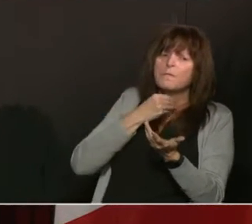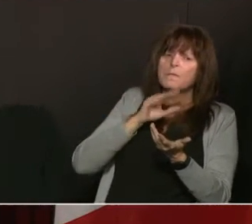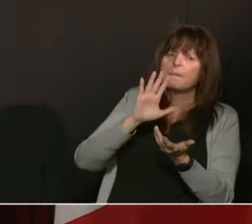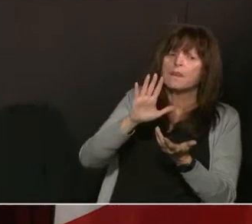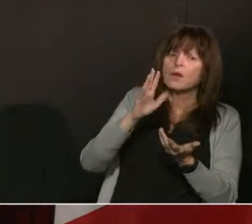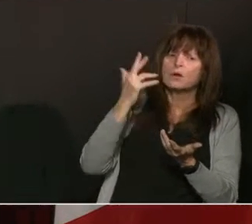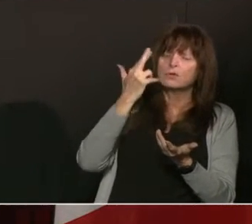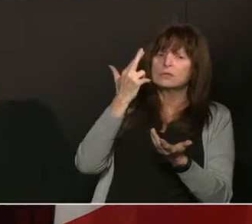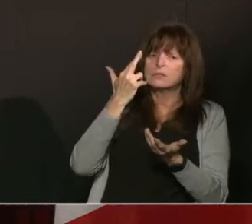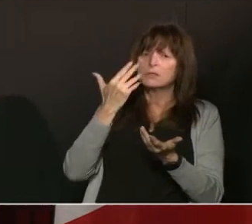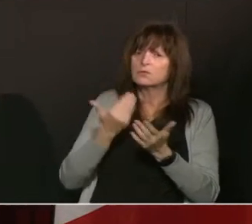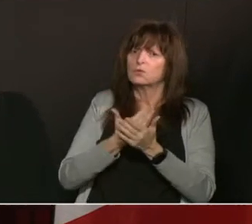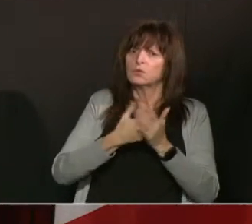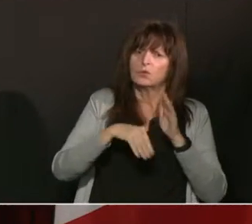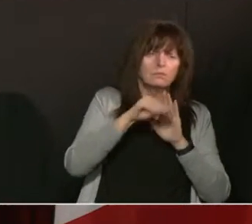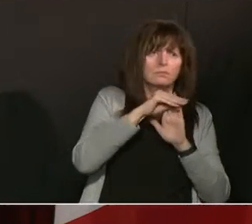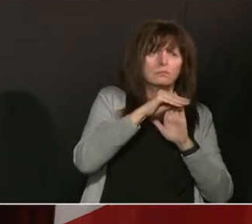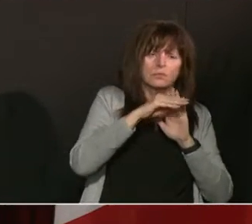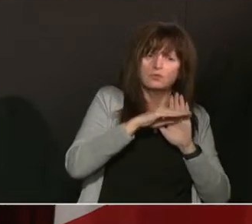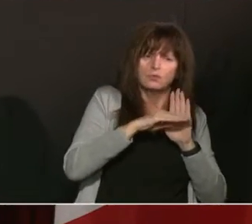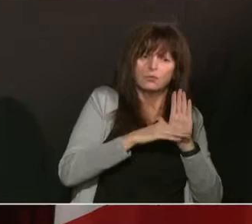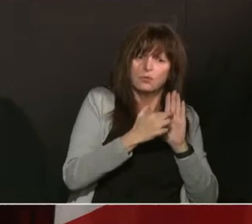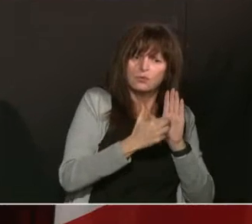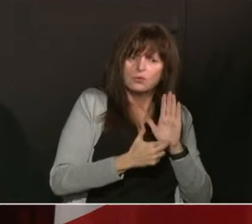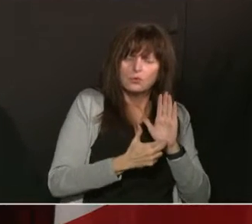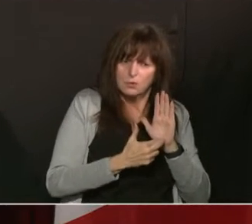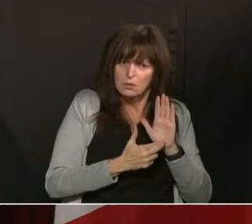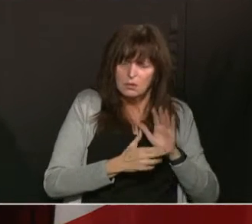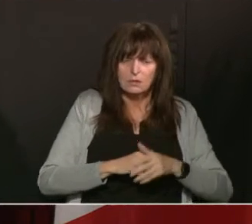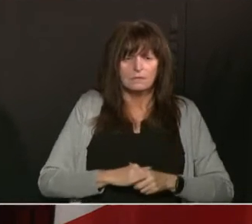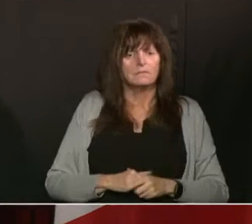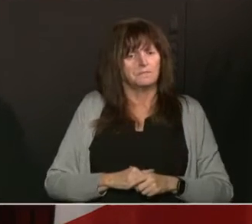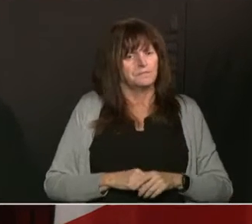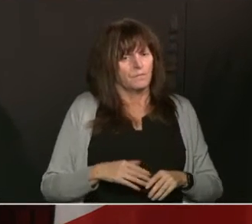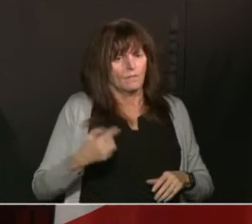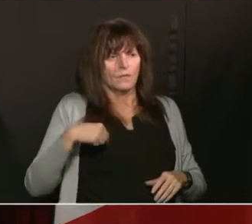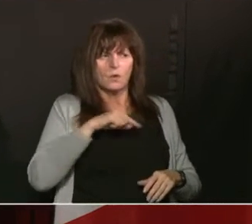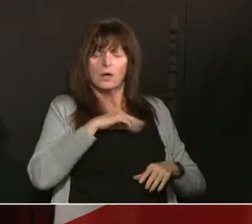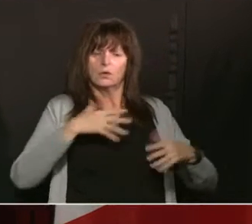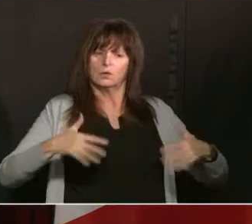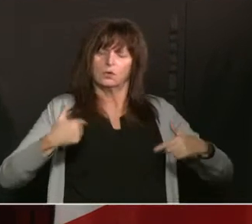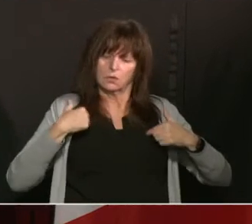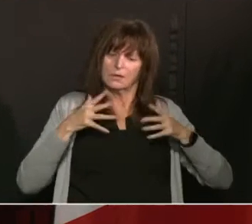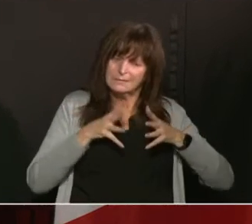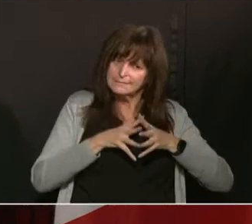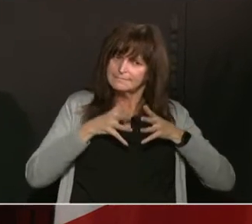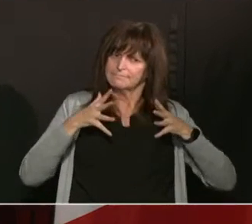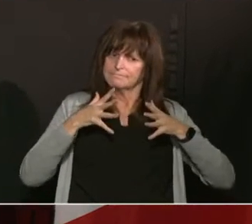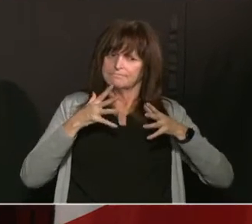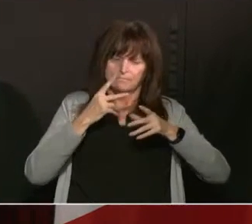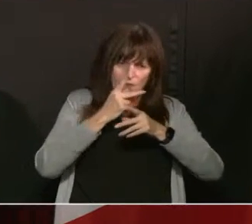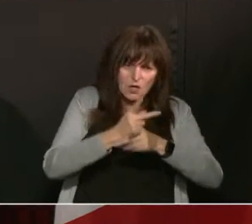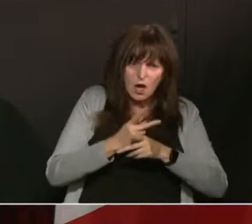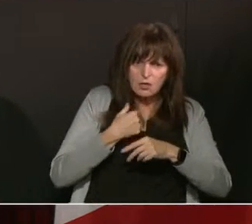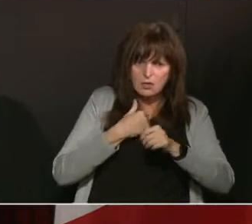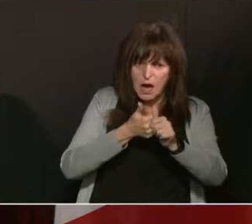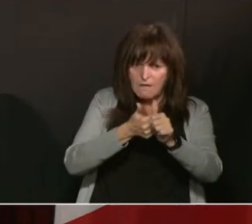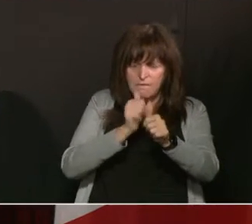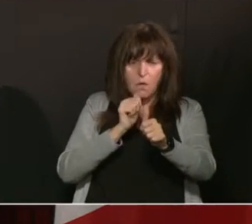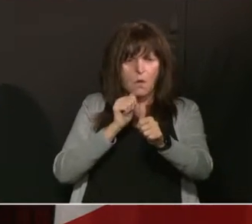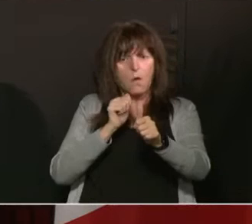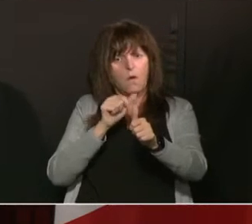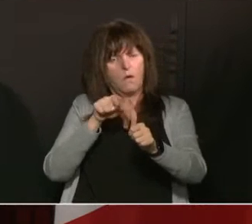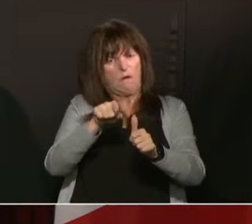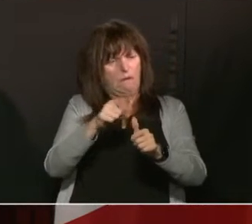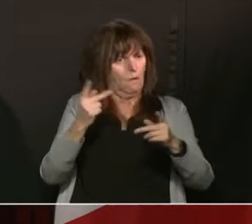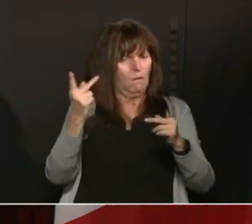being prudent in preparing for the worst. I certainly hope for the best, and I'm optimistic, but I don't want to overcall